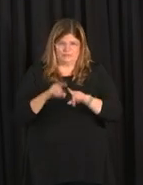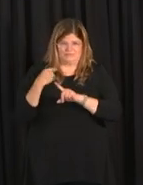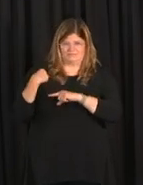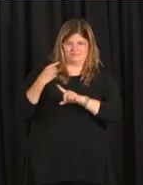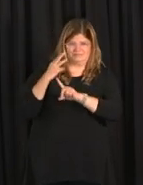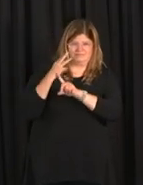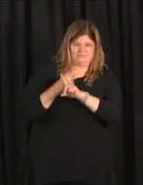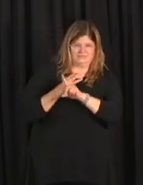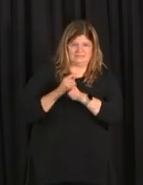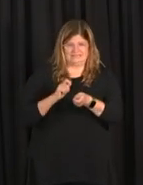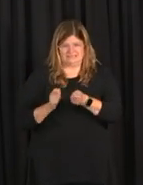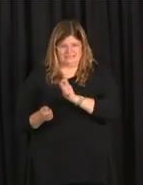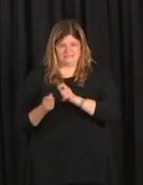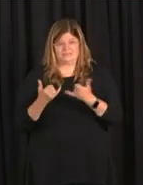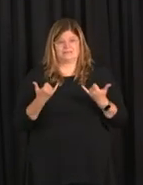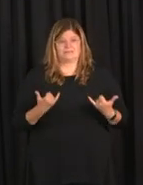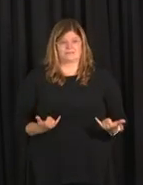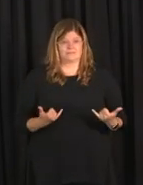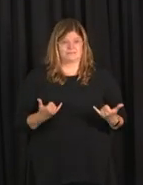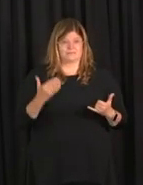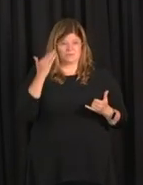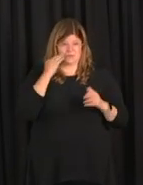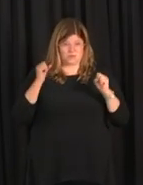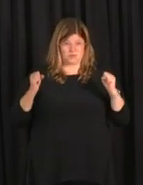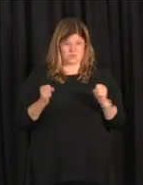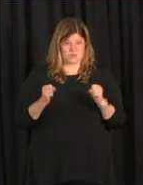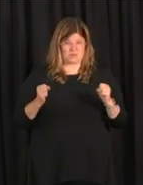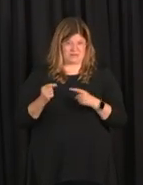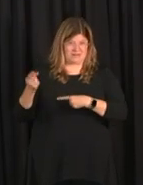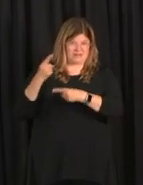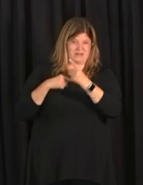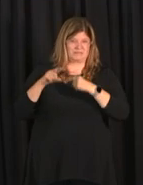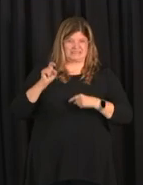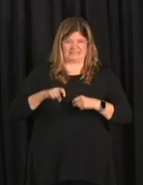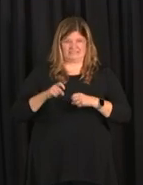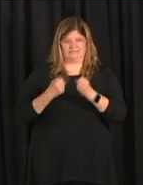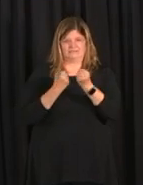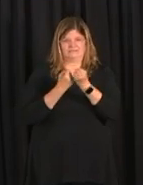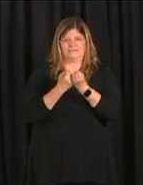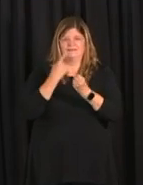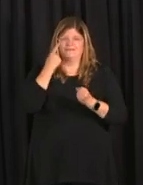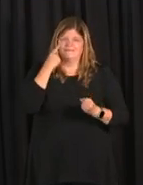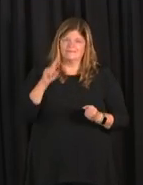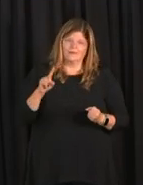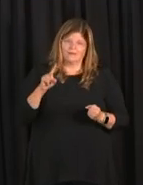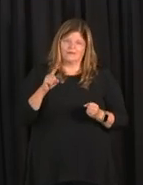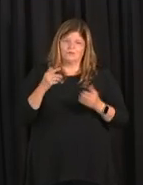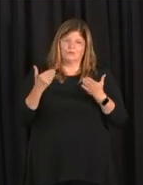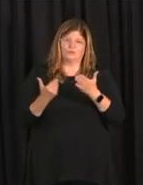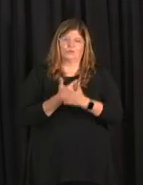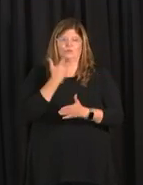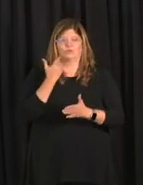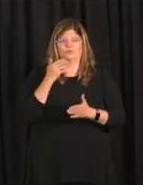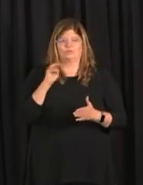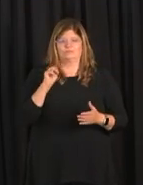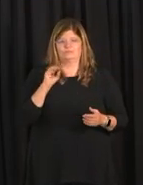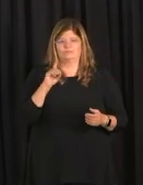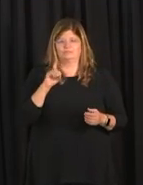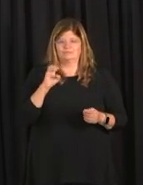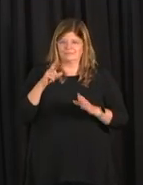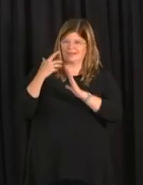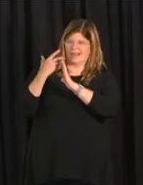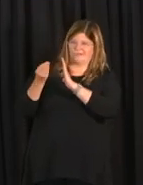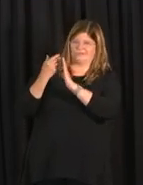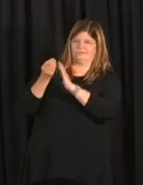And so what we know is that with the cold weather coming, that they'll need some support for this new model, which will be